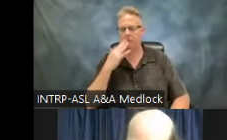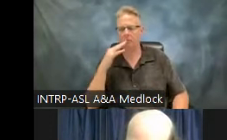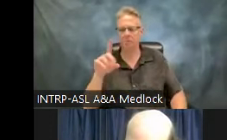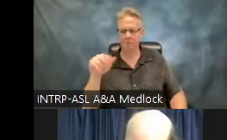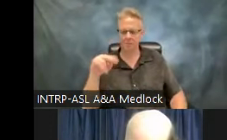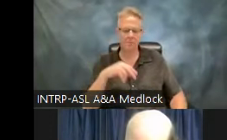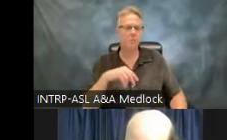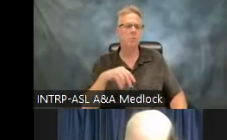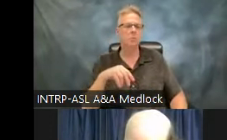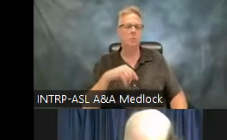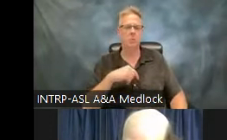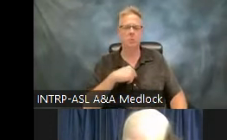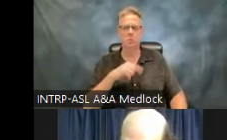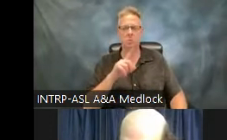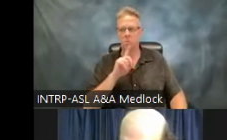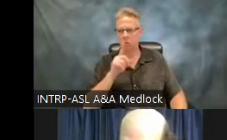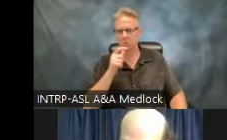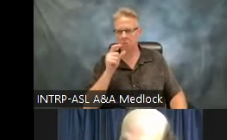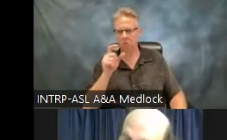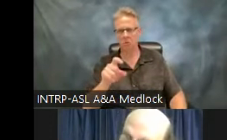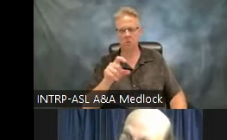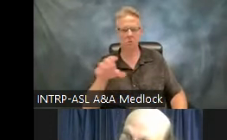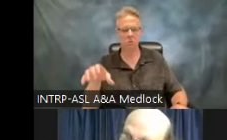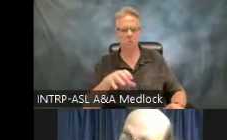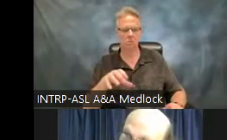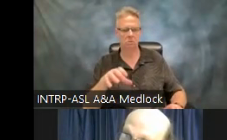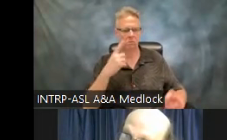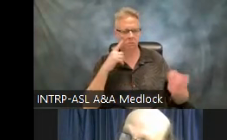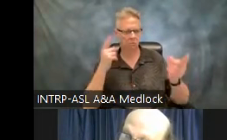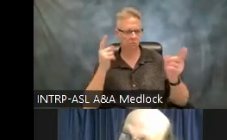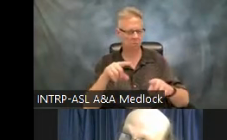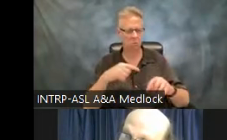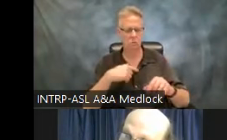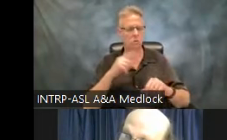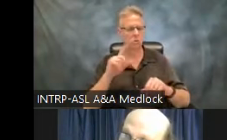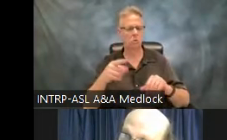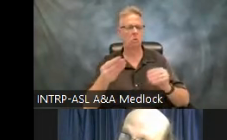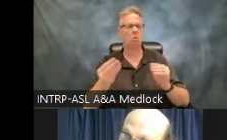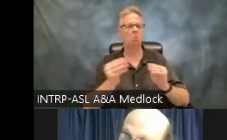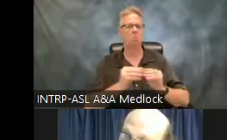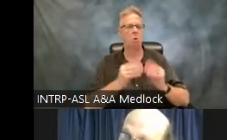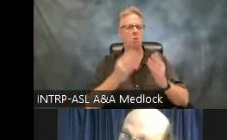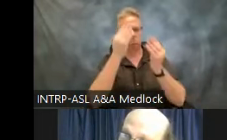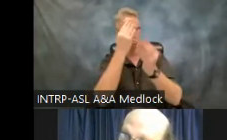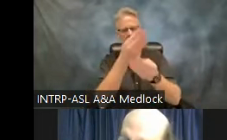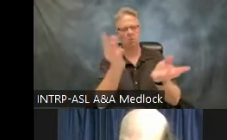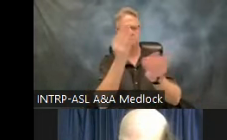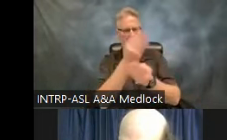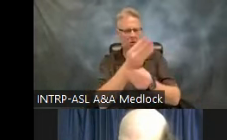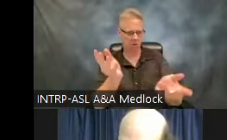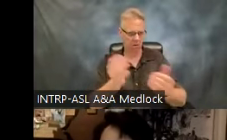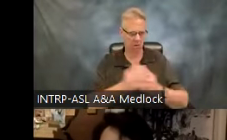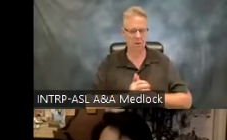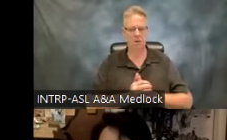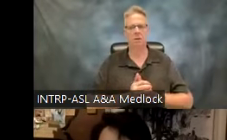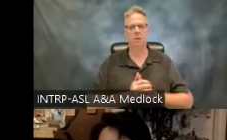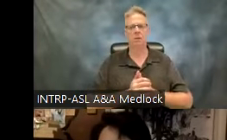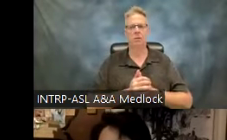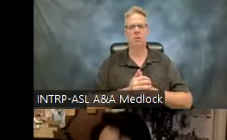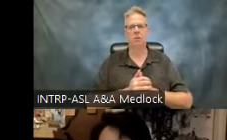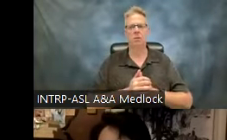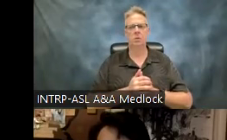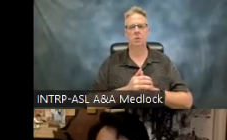And we don't need to do a consensus or anything, was just more about information. We need to move on for